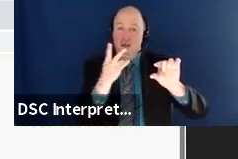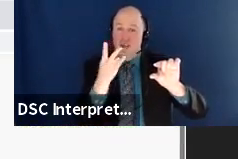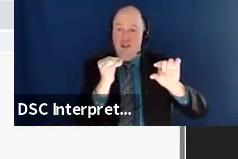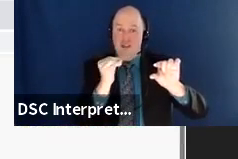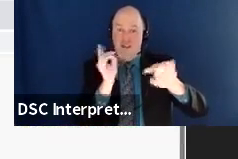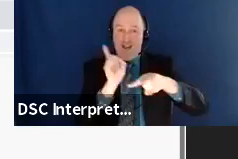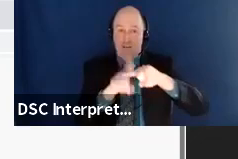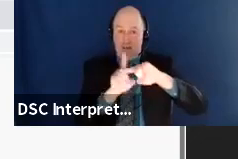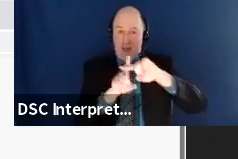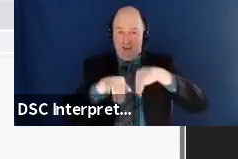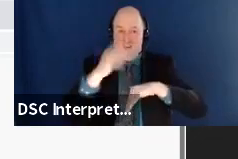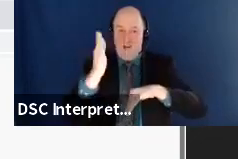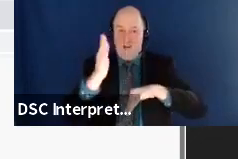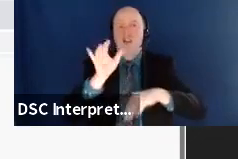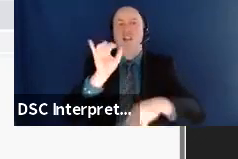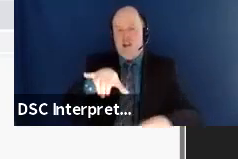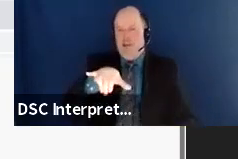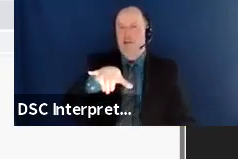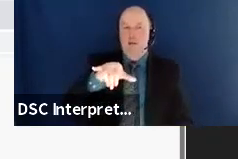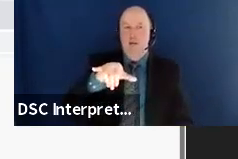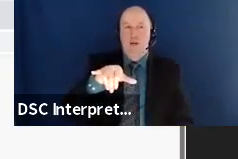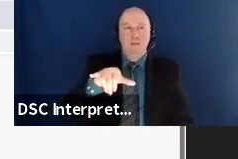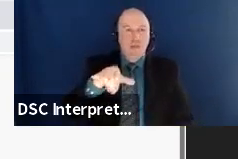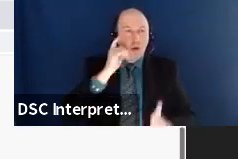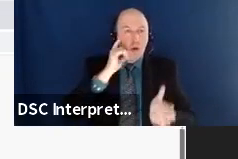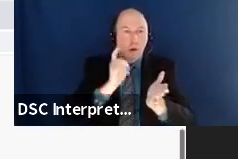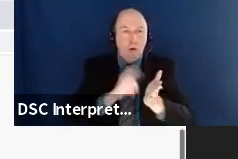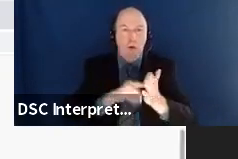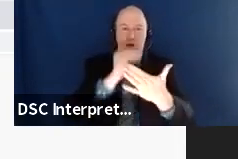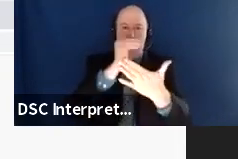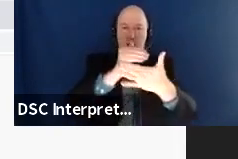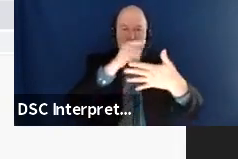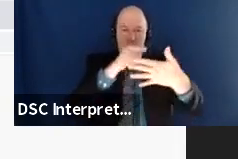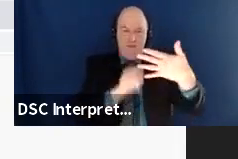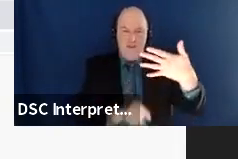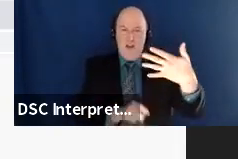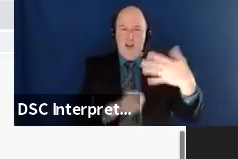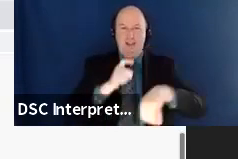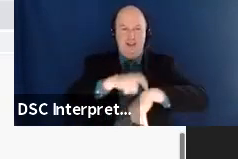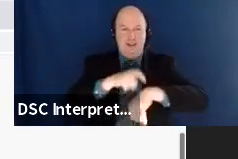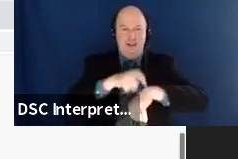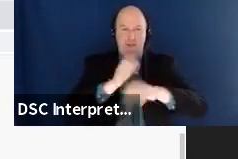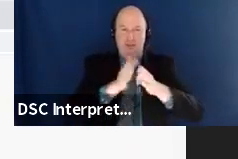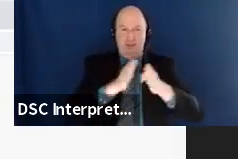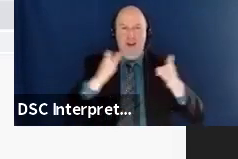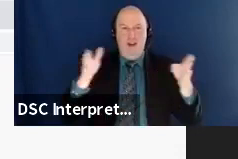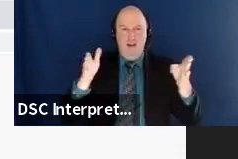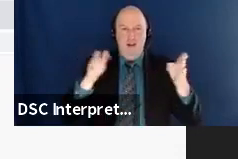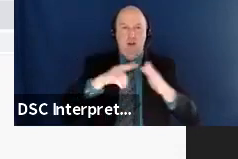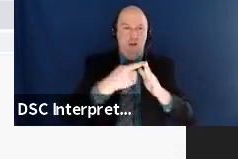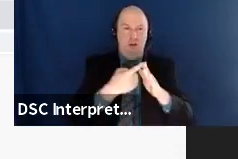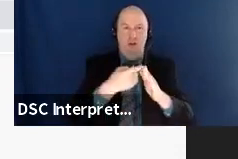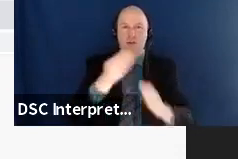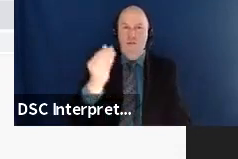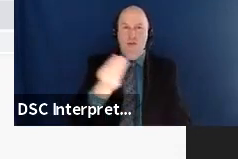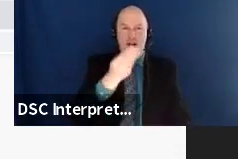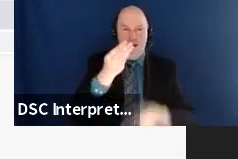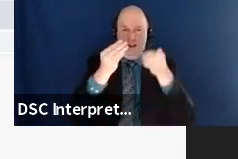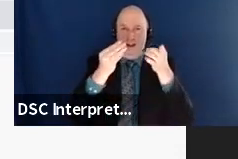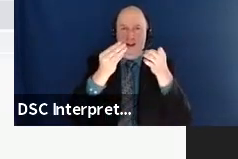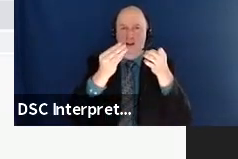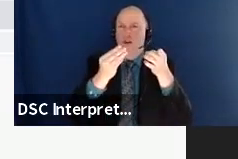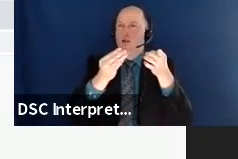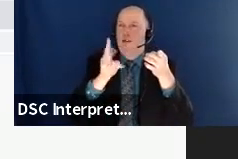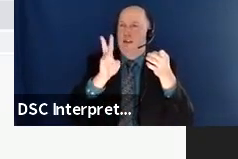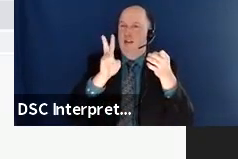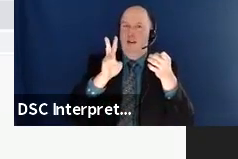where you'll want to be. And as you can see, it lists the timeline starting Monday. 70 and older are eligible for